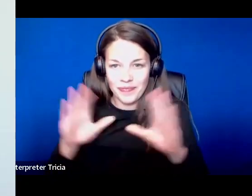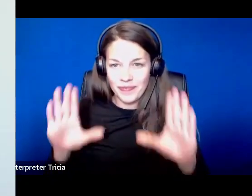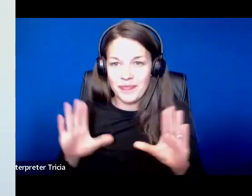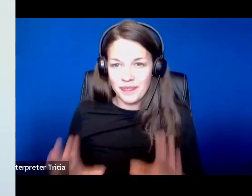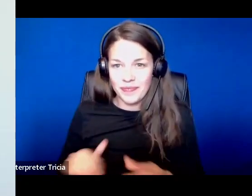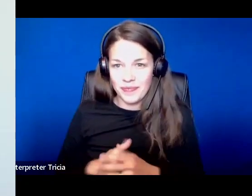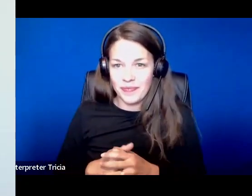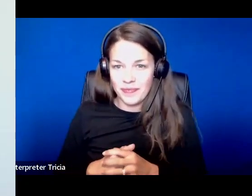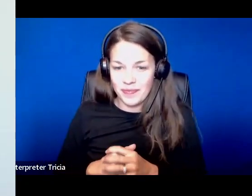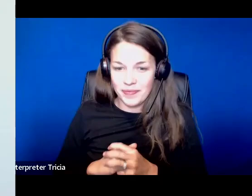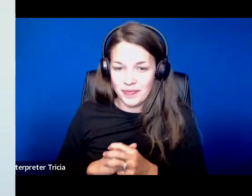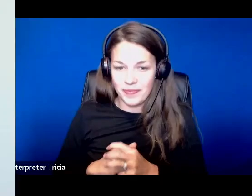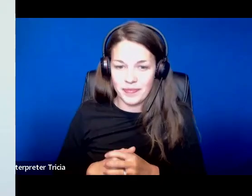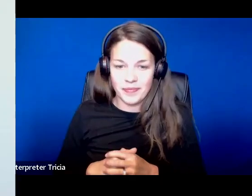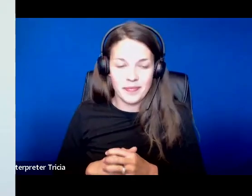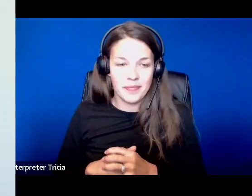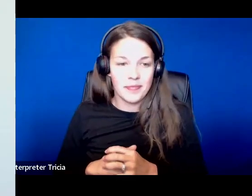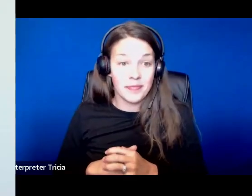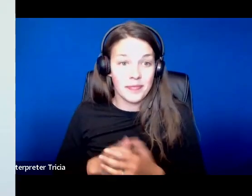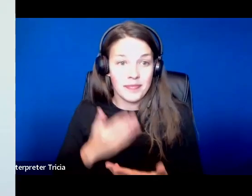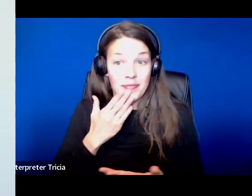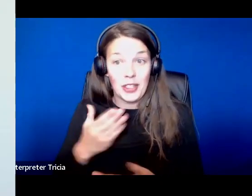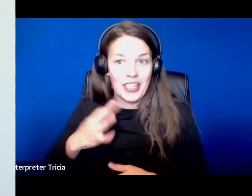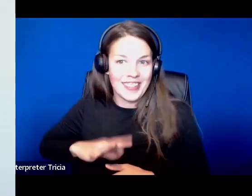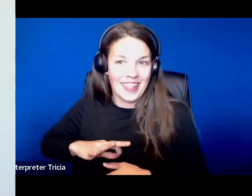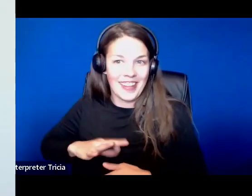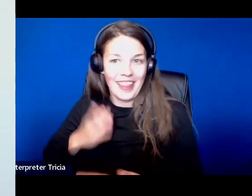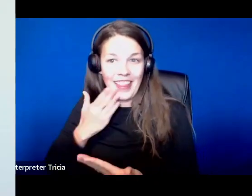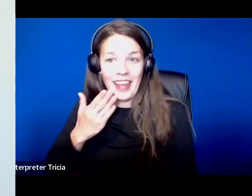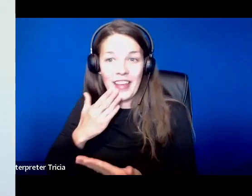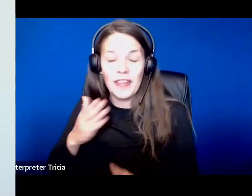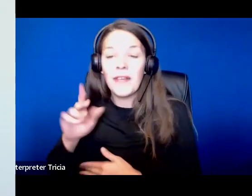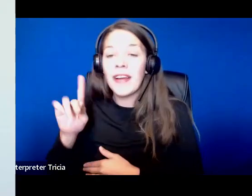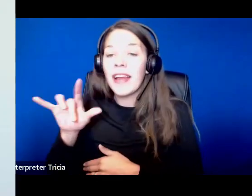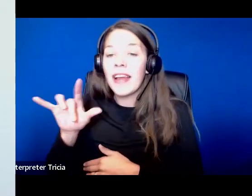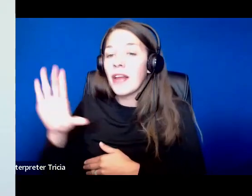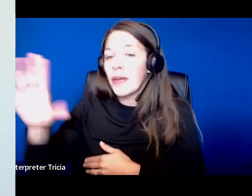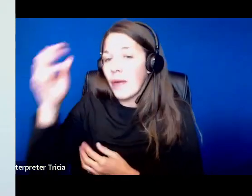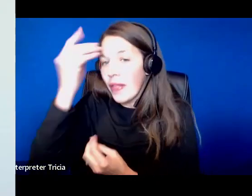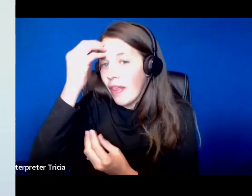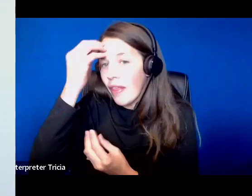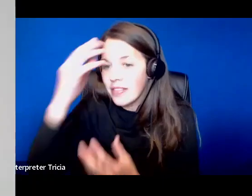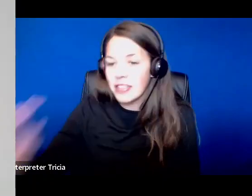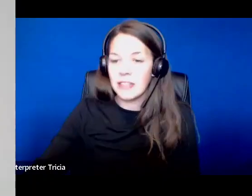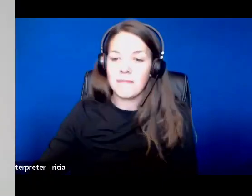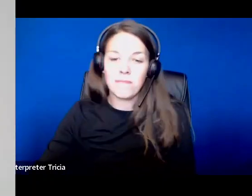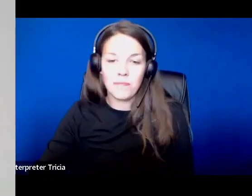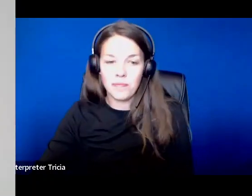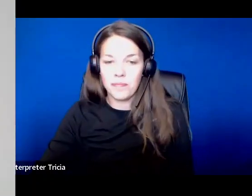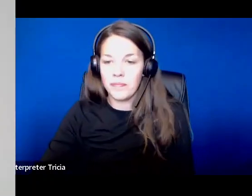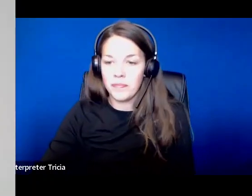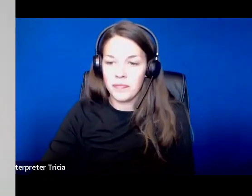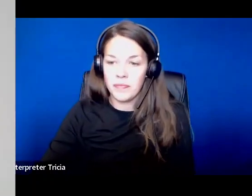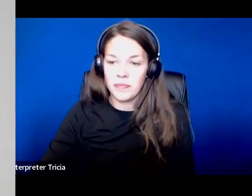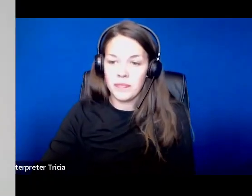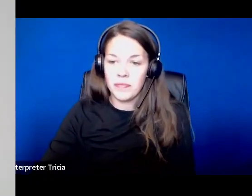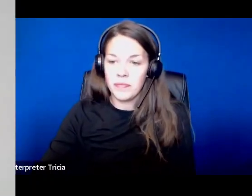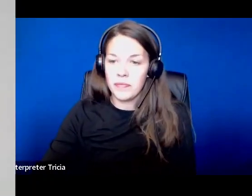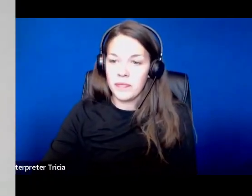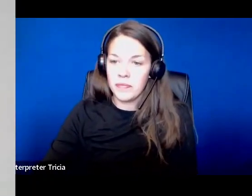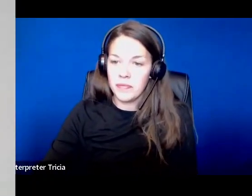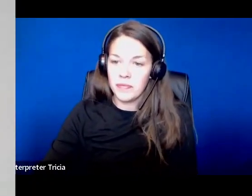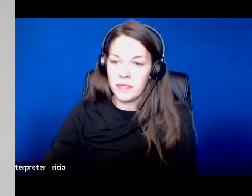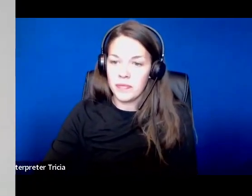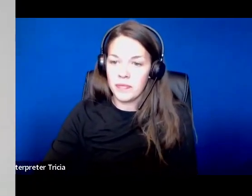fantastic. That is a good takeaway. Kelly, let's get your thoughts on this as well. Well, we're seeing the same